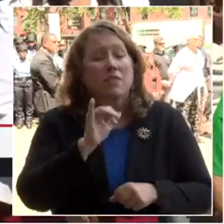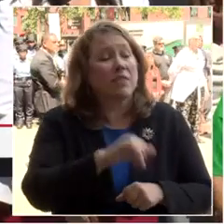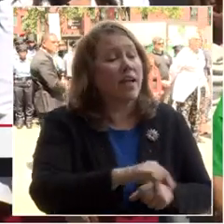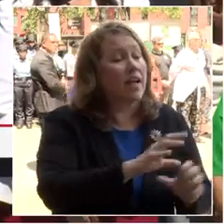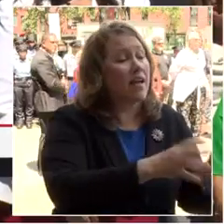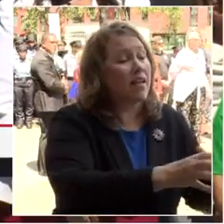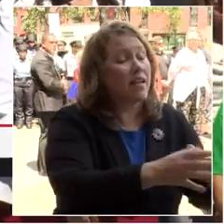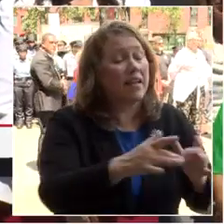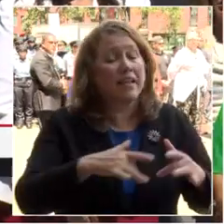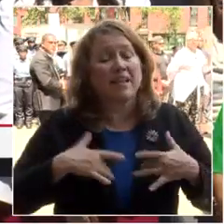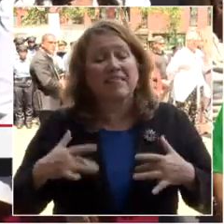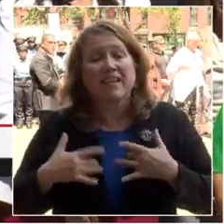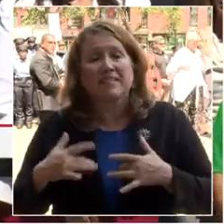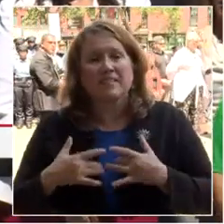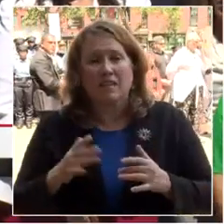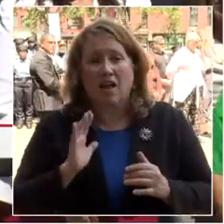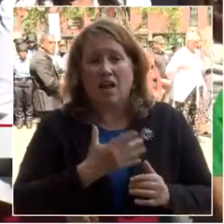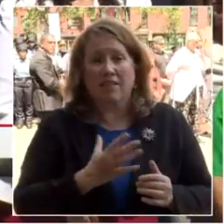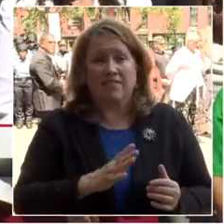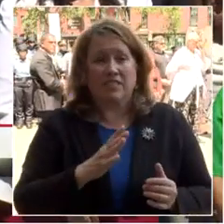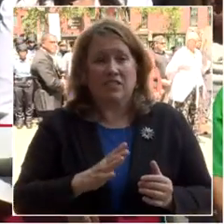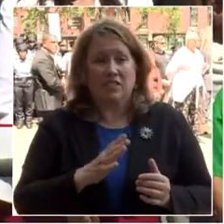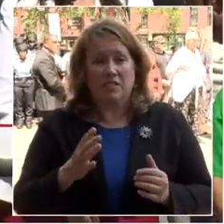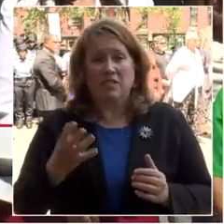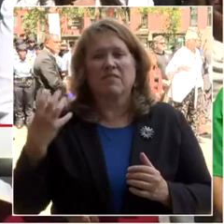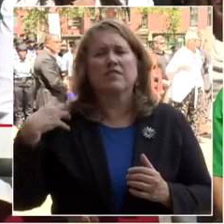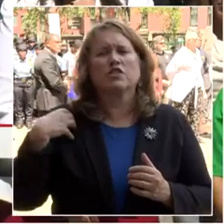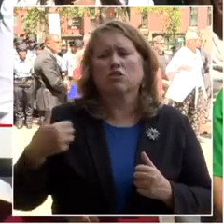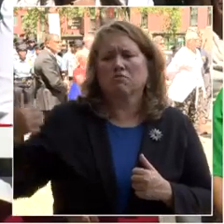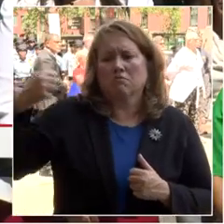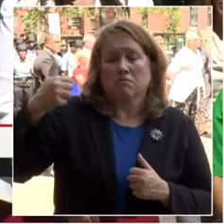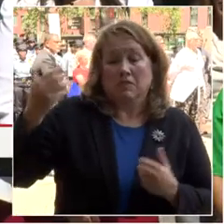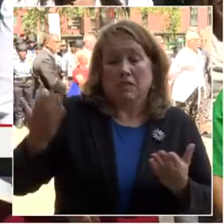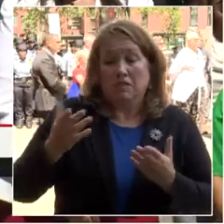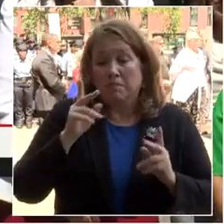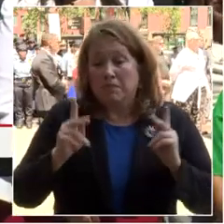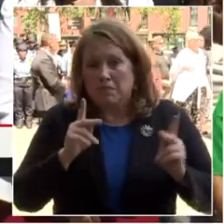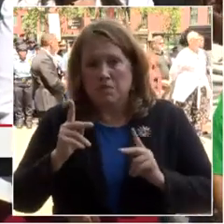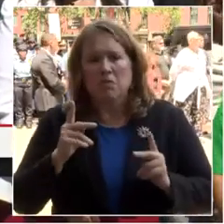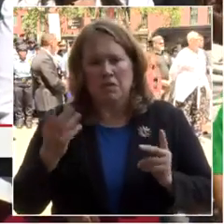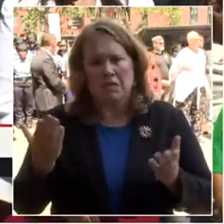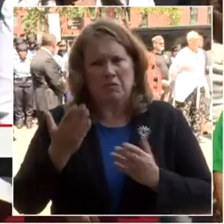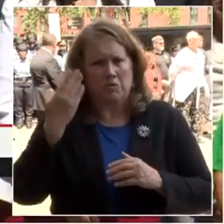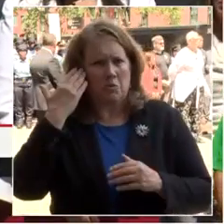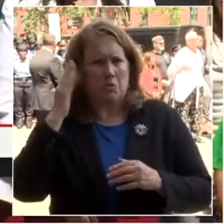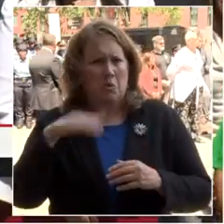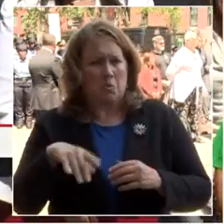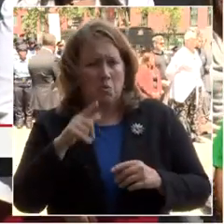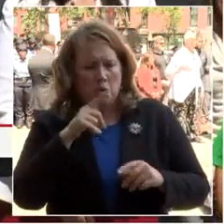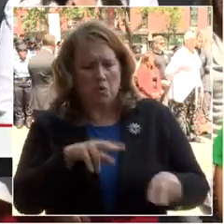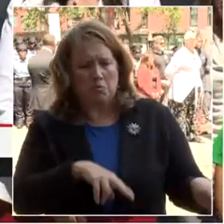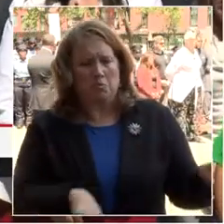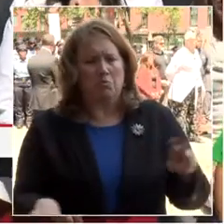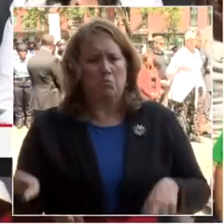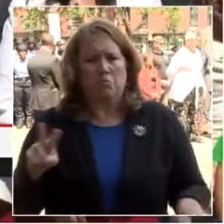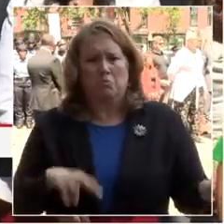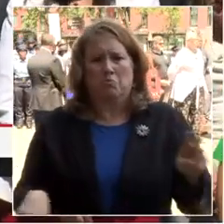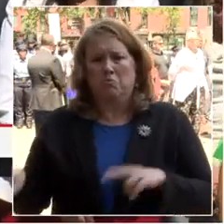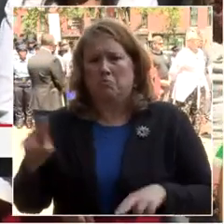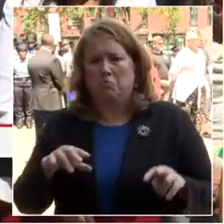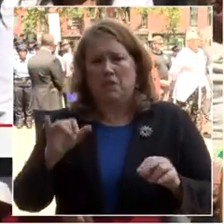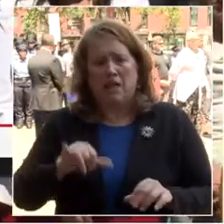of the officials here, as you may know, we monitor all of the channels that are out there